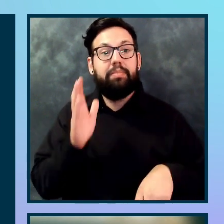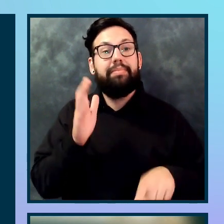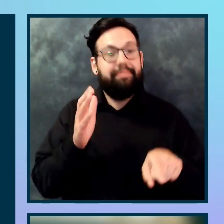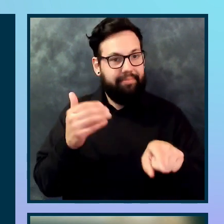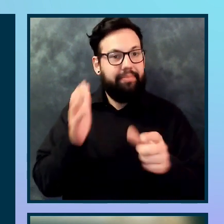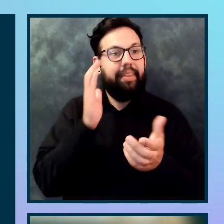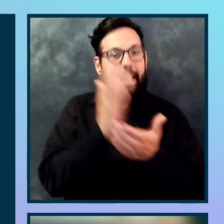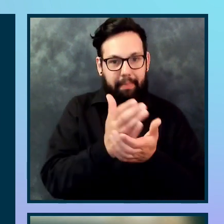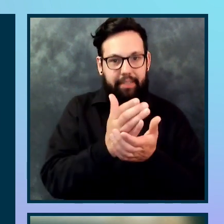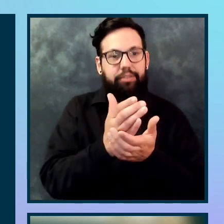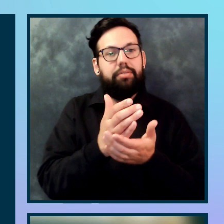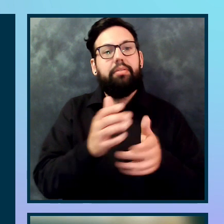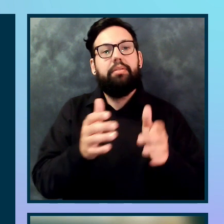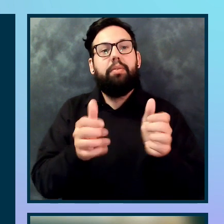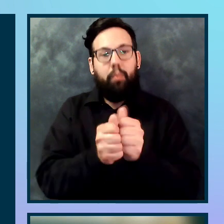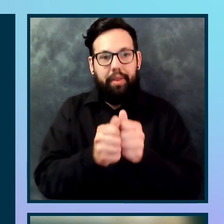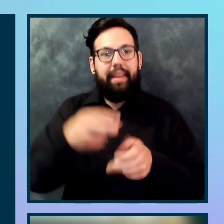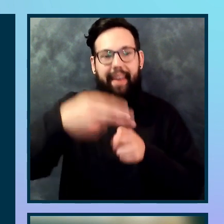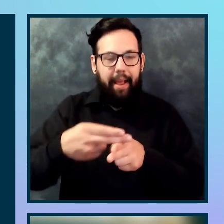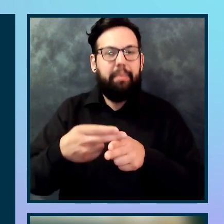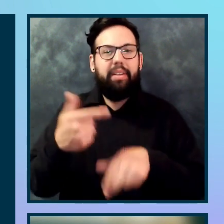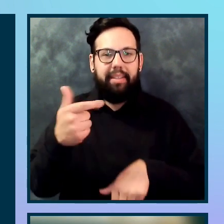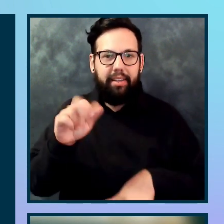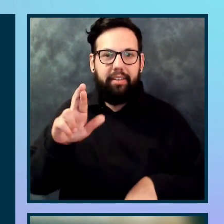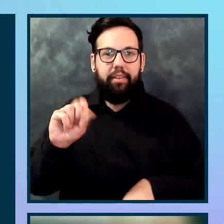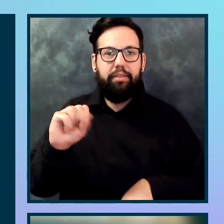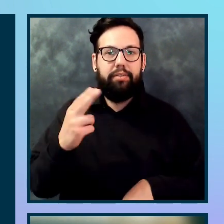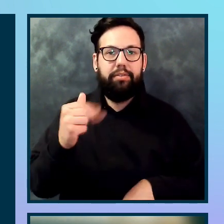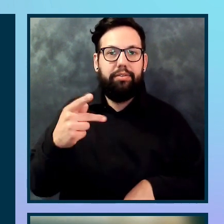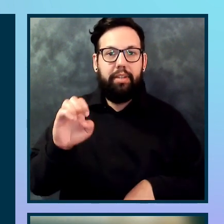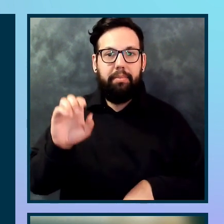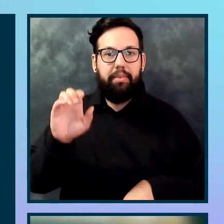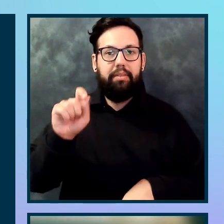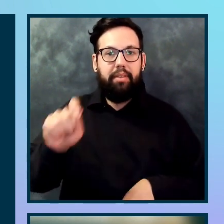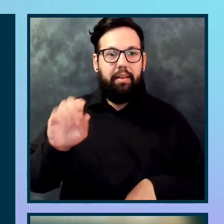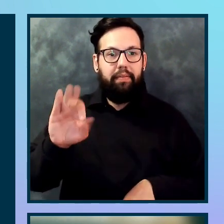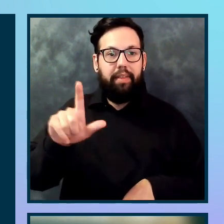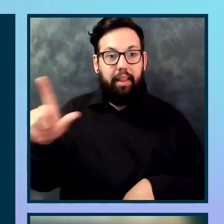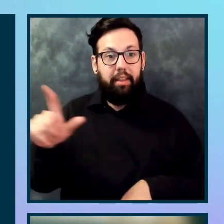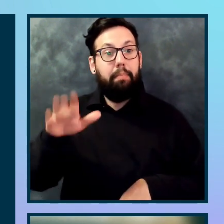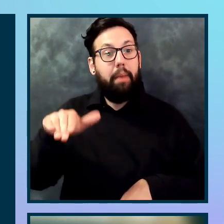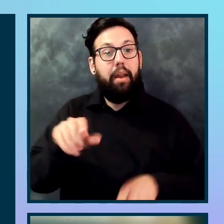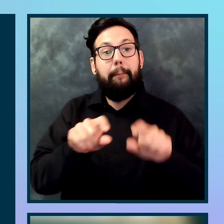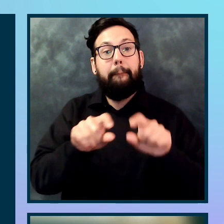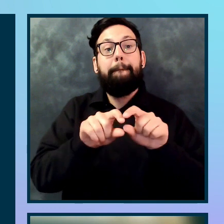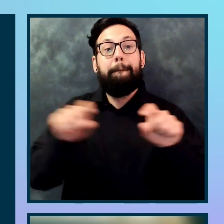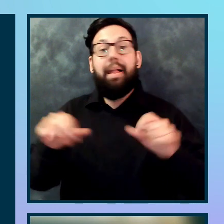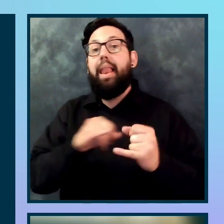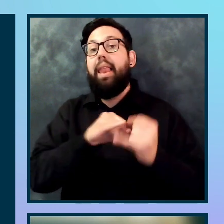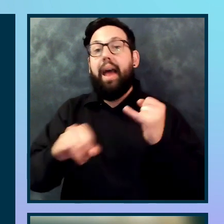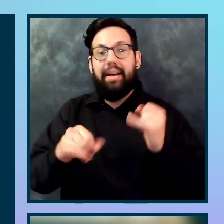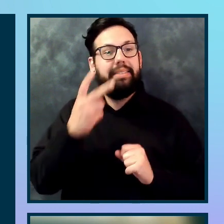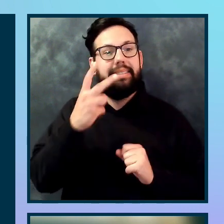name initializer, gearshape.fill, but then underneath that, we are adding an